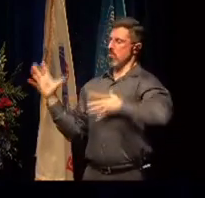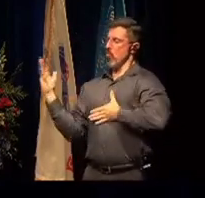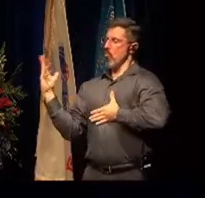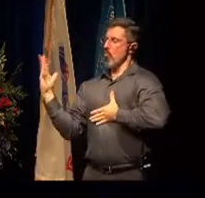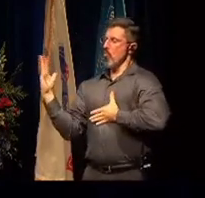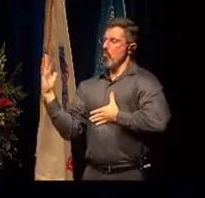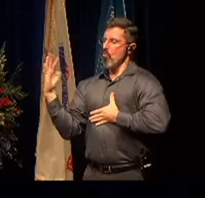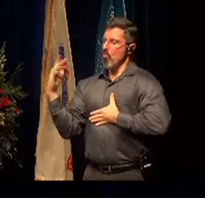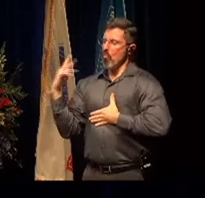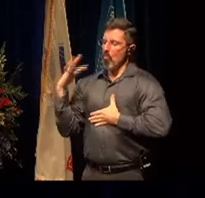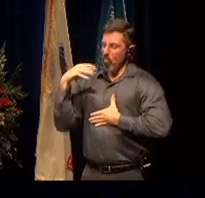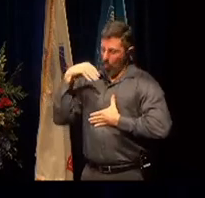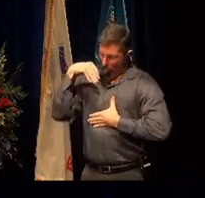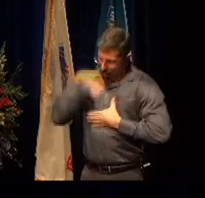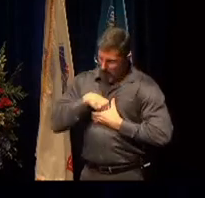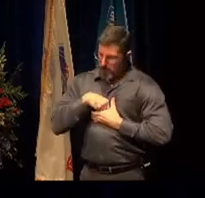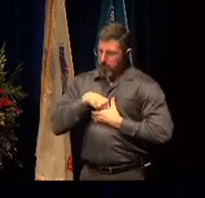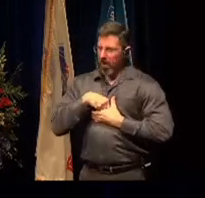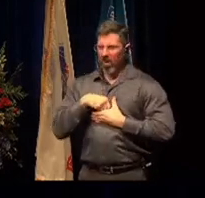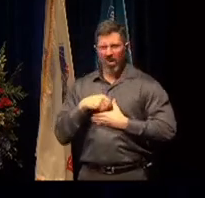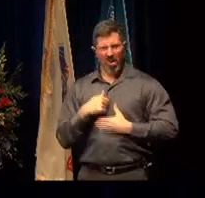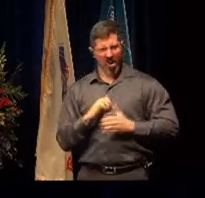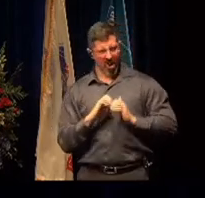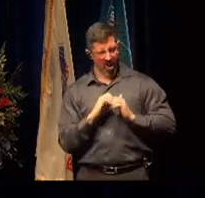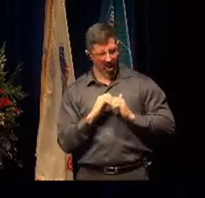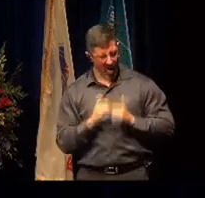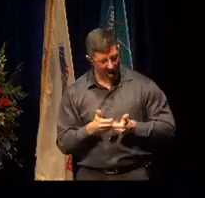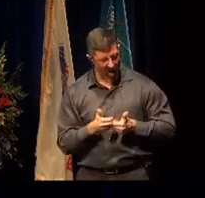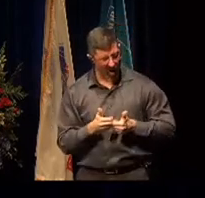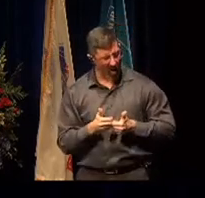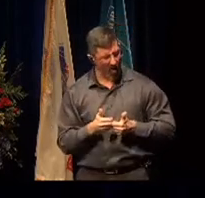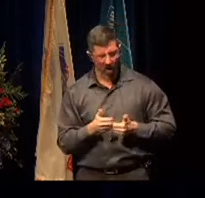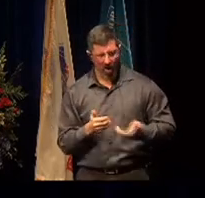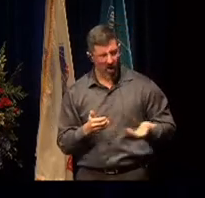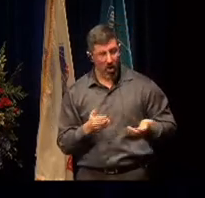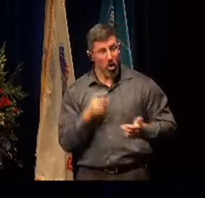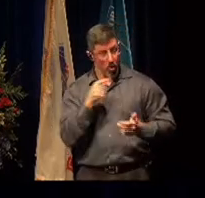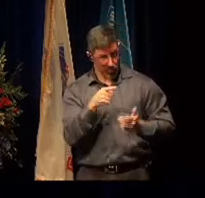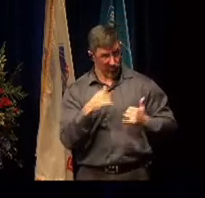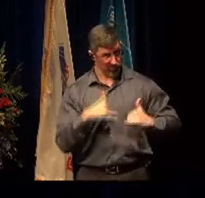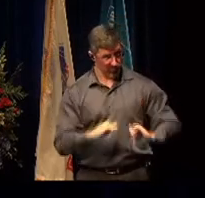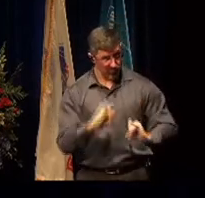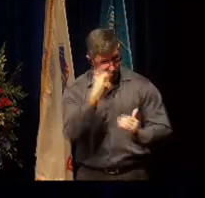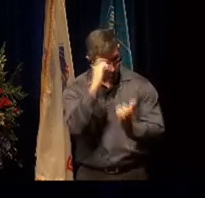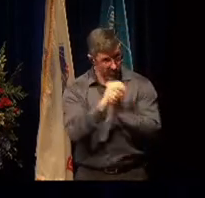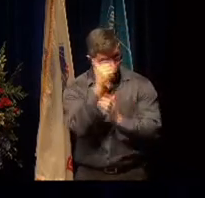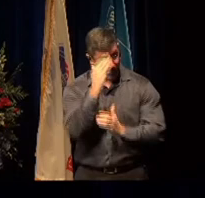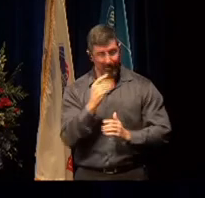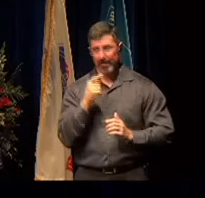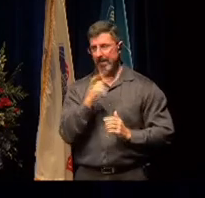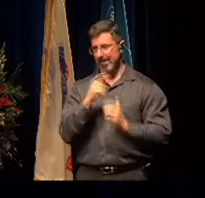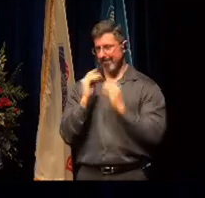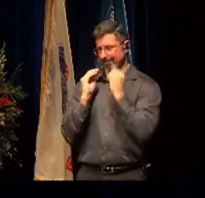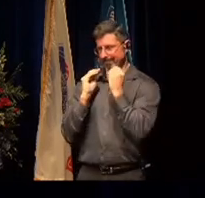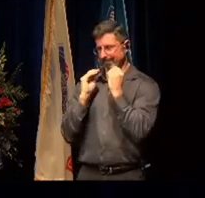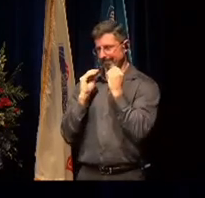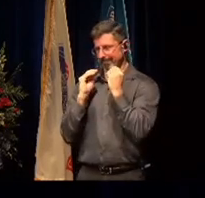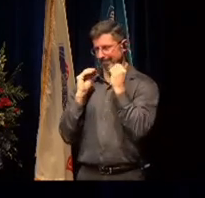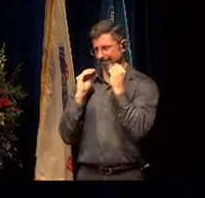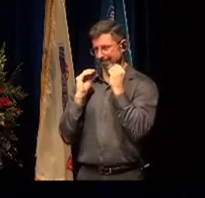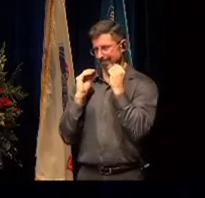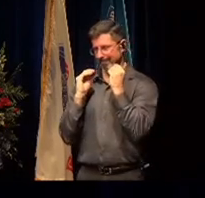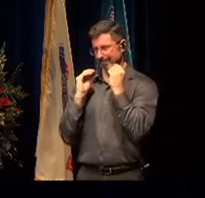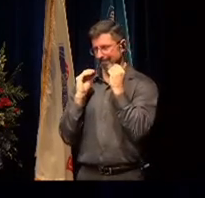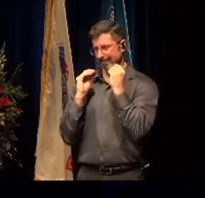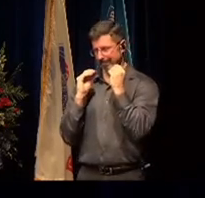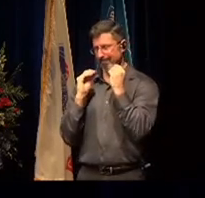experience what he did and still believe in God with such resolve. He did that half smile again, and then